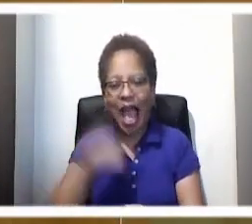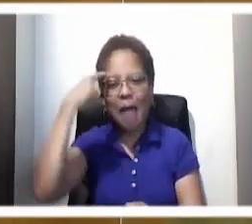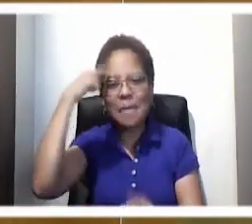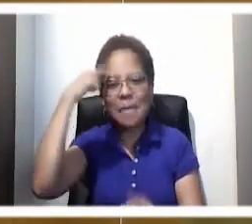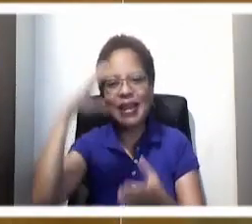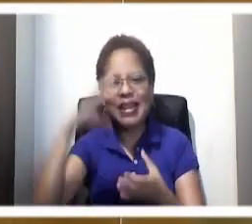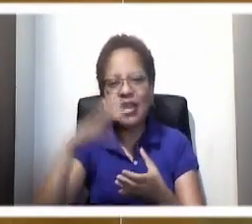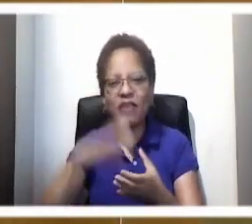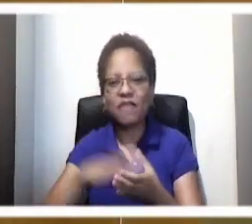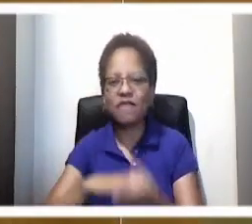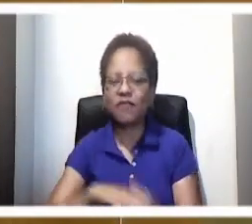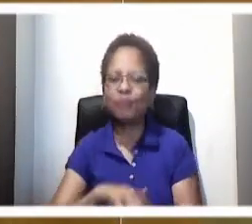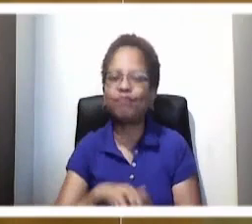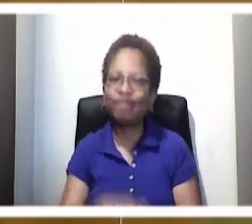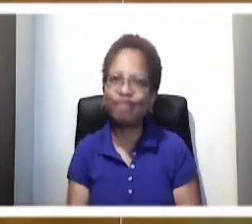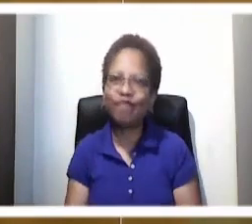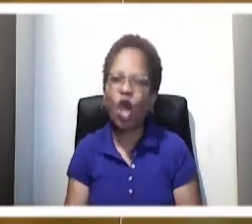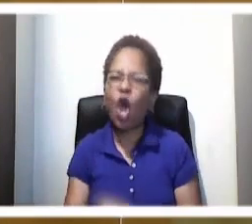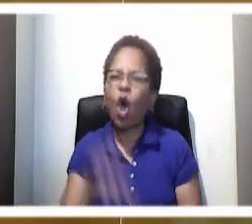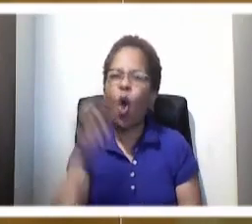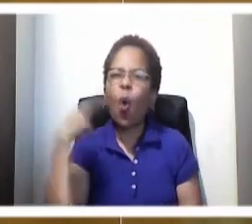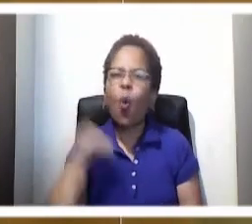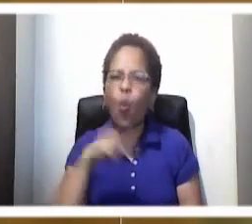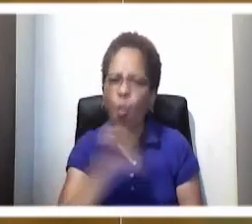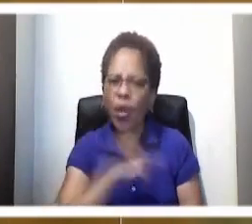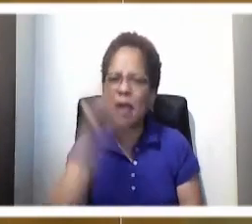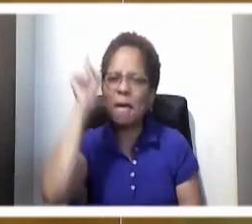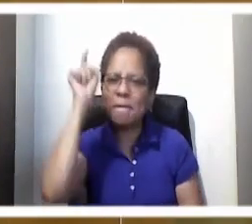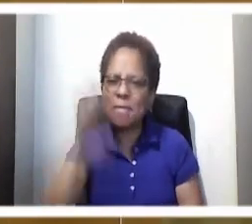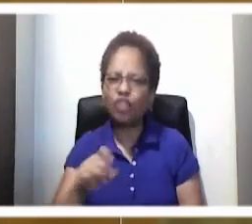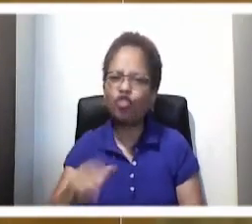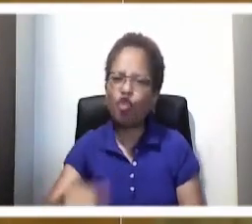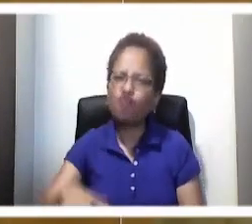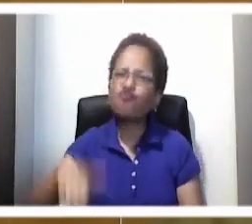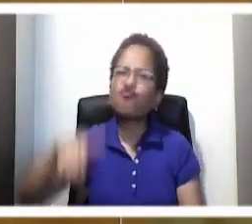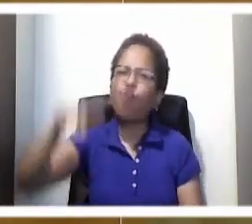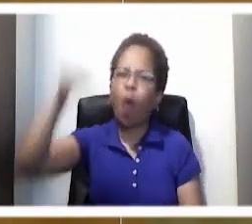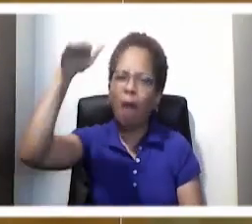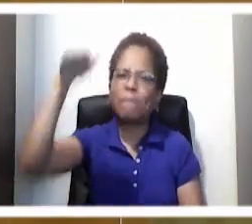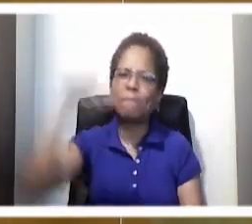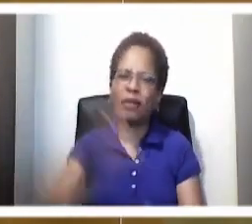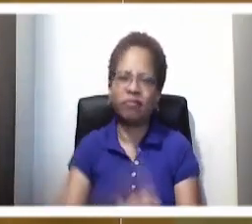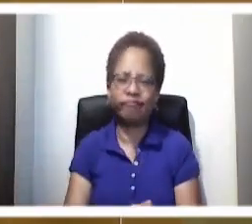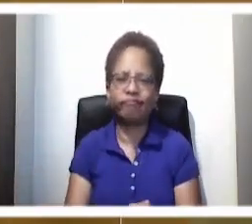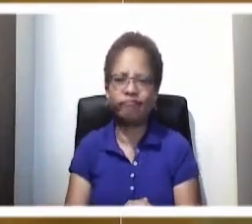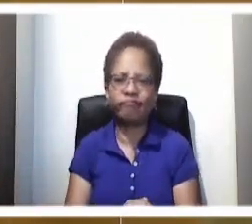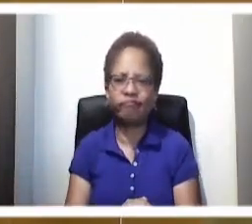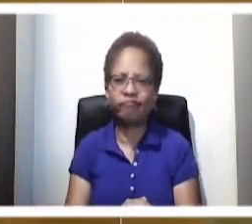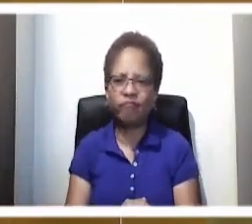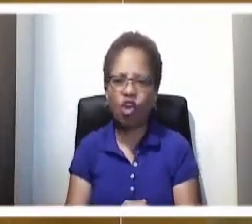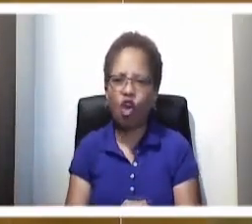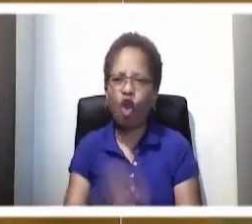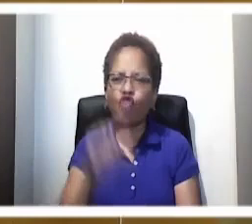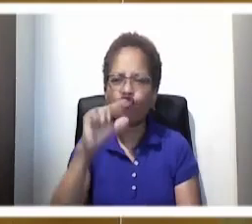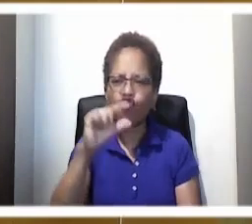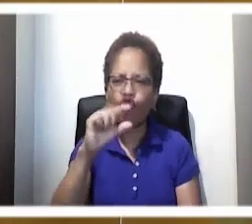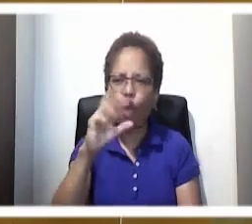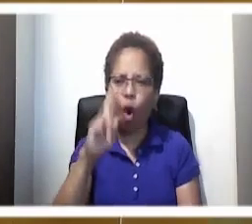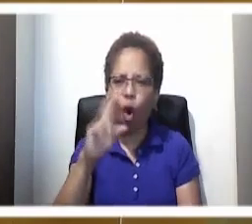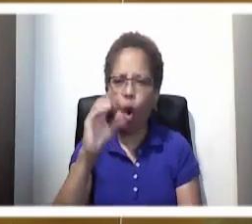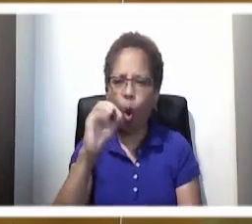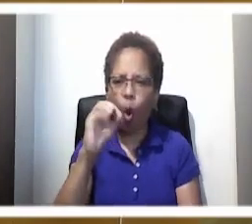up. We need to mature in our understanding of prayer. You know,